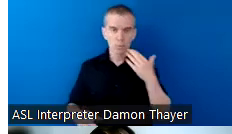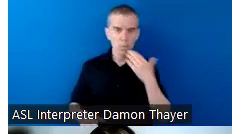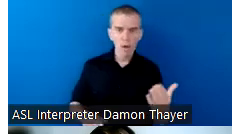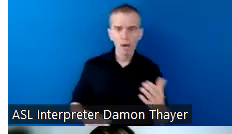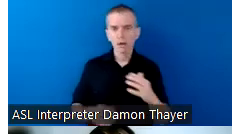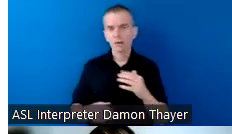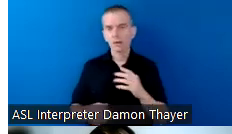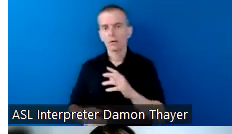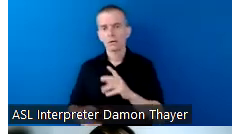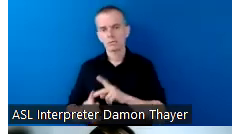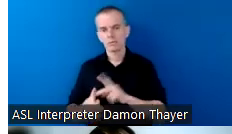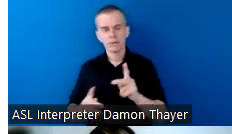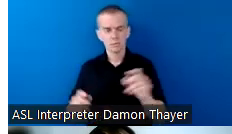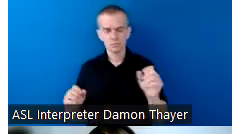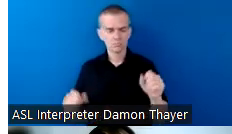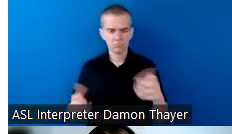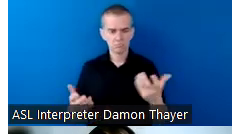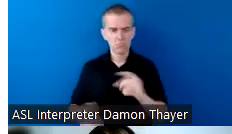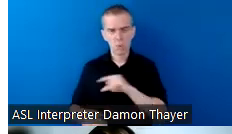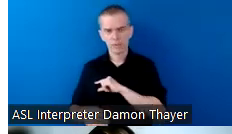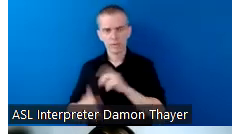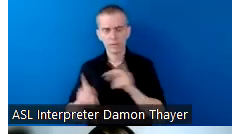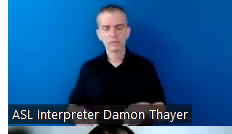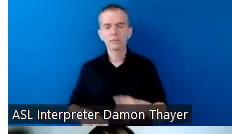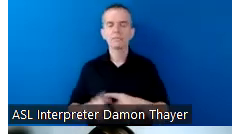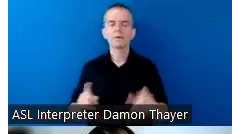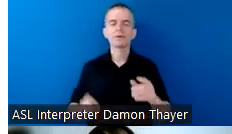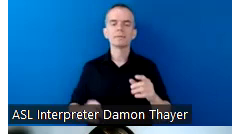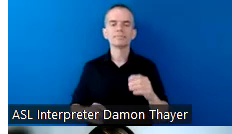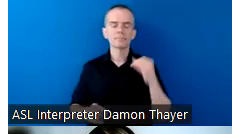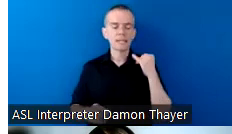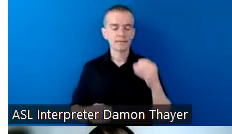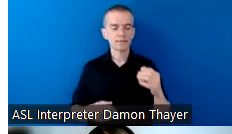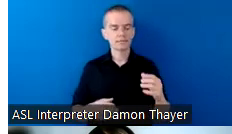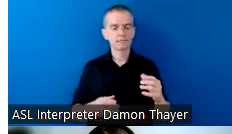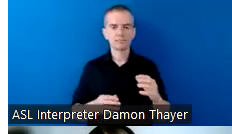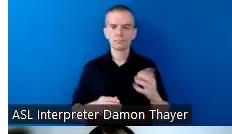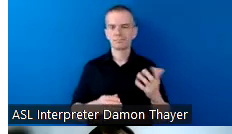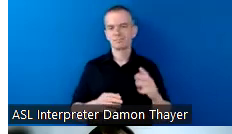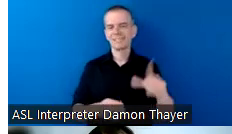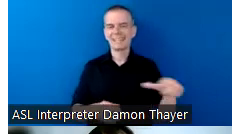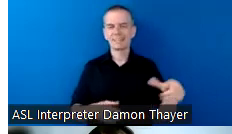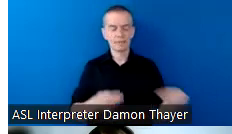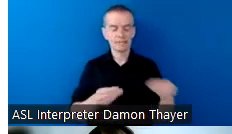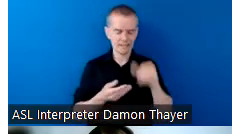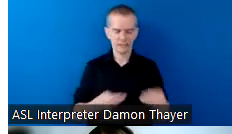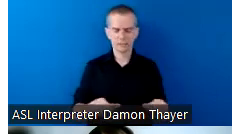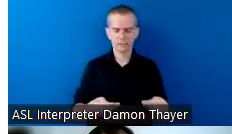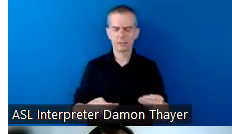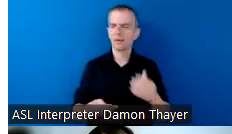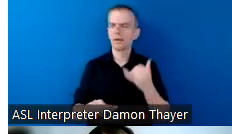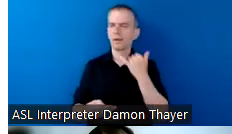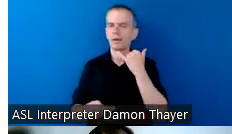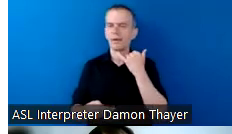a website where really the housing provider can't call back and say, hey, did you provide this verification? And it's not somebody who knows the